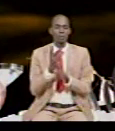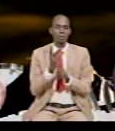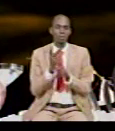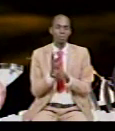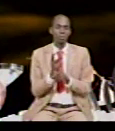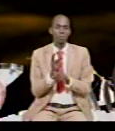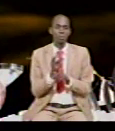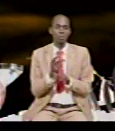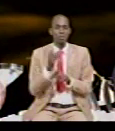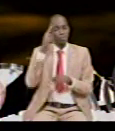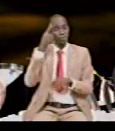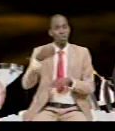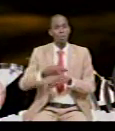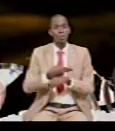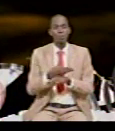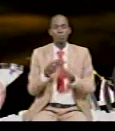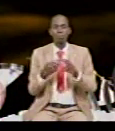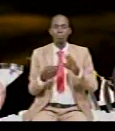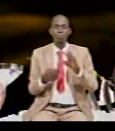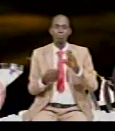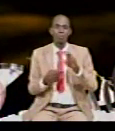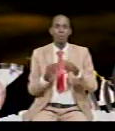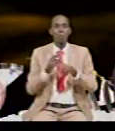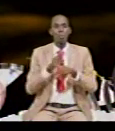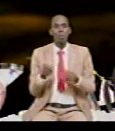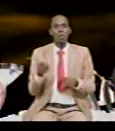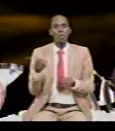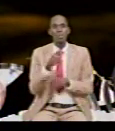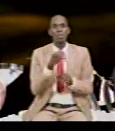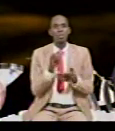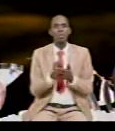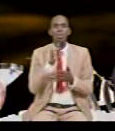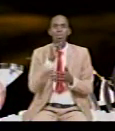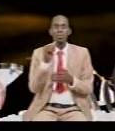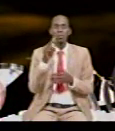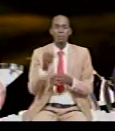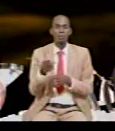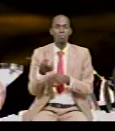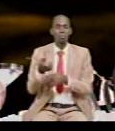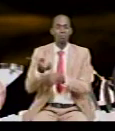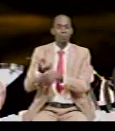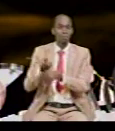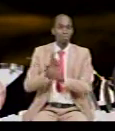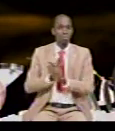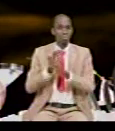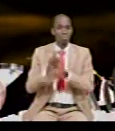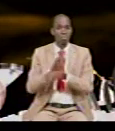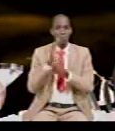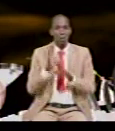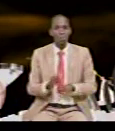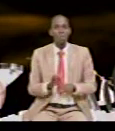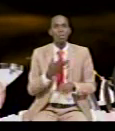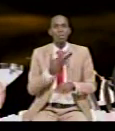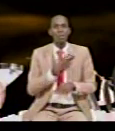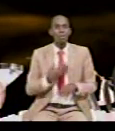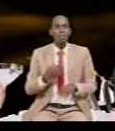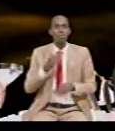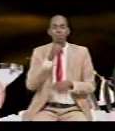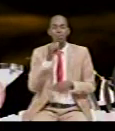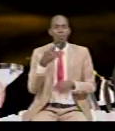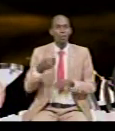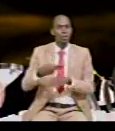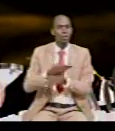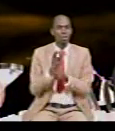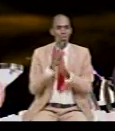Verse 12. But he that is an hireling and not the shepherd, whose own the sheep are not, seeth